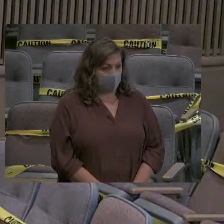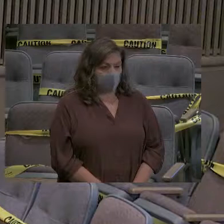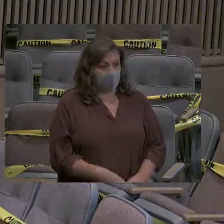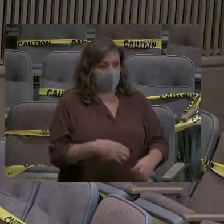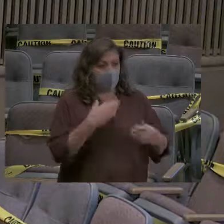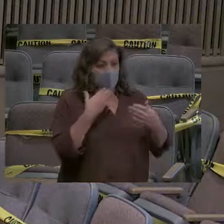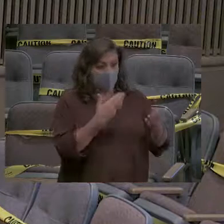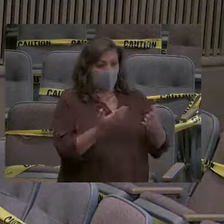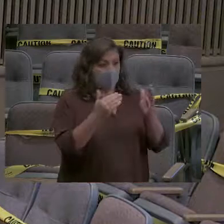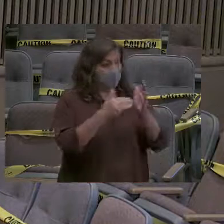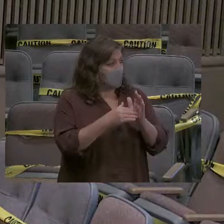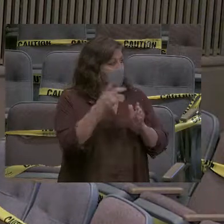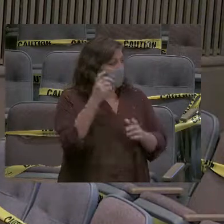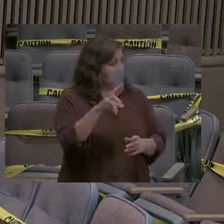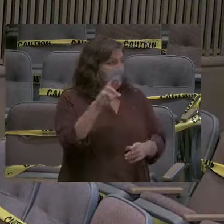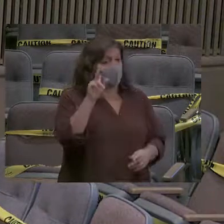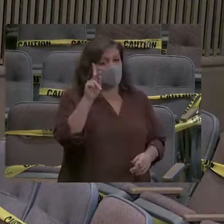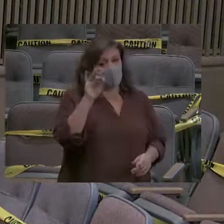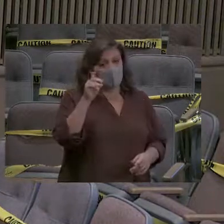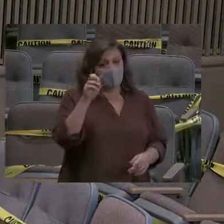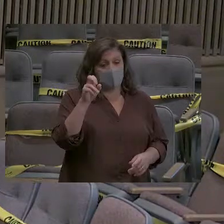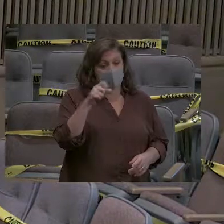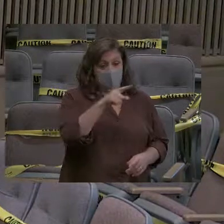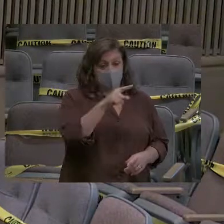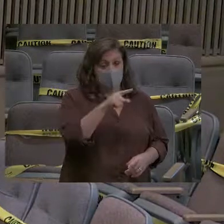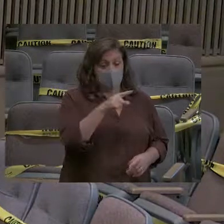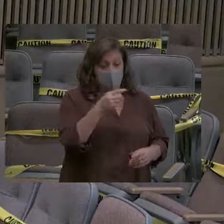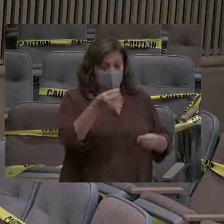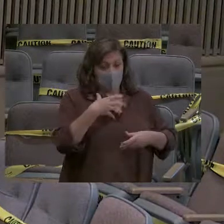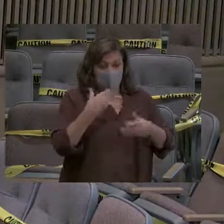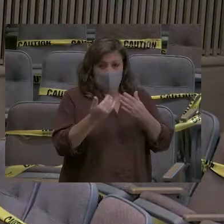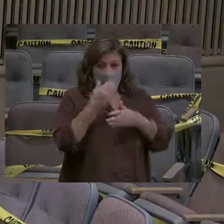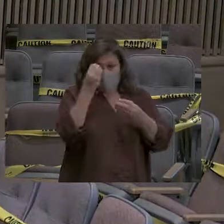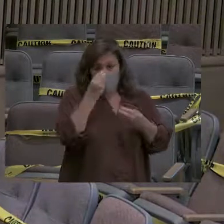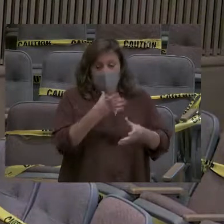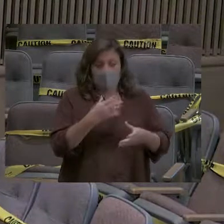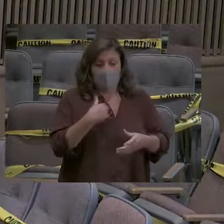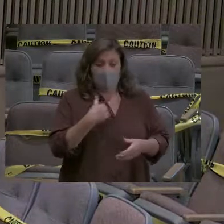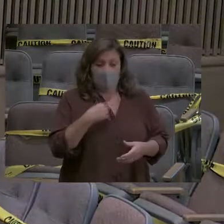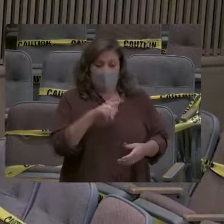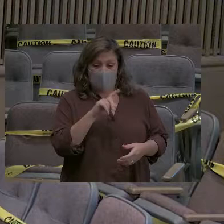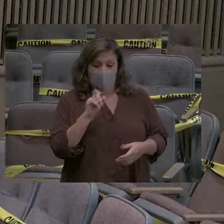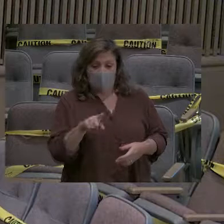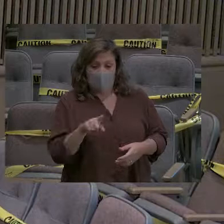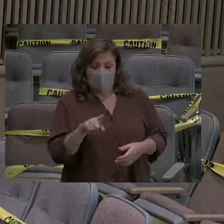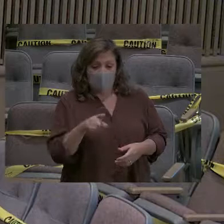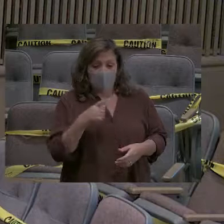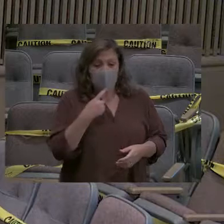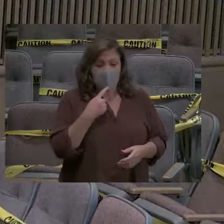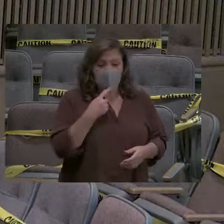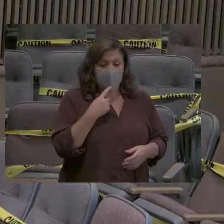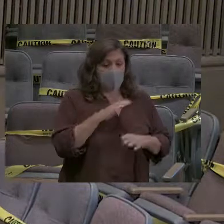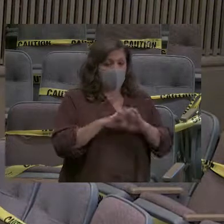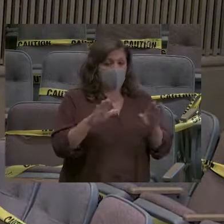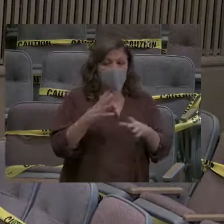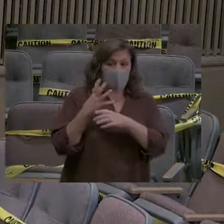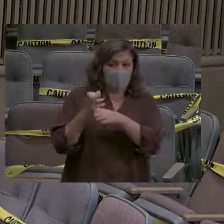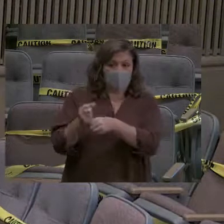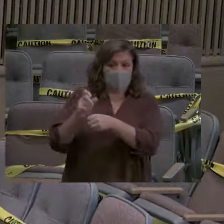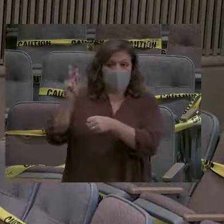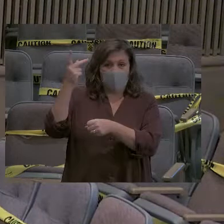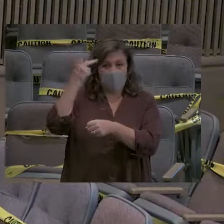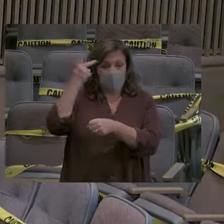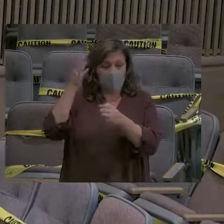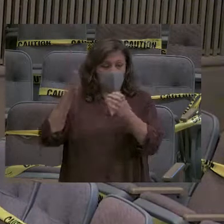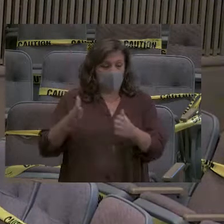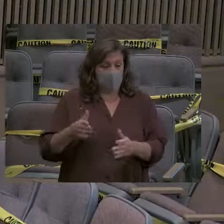Thanks again, Dr. Kitchen, for your update. But let me ask you a question that has been saying that don't trust politicians, but since you're